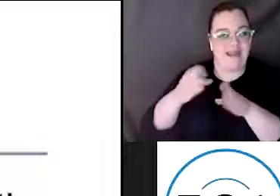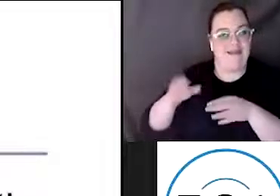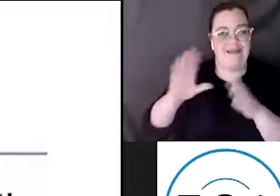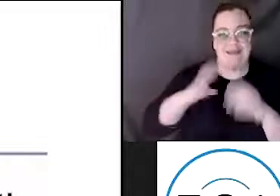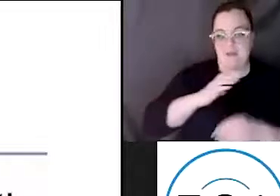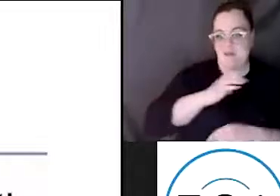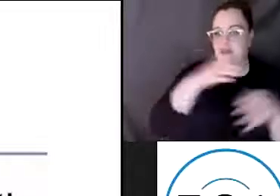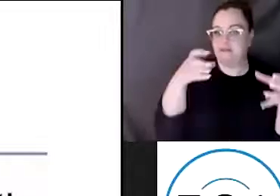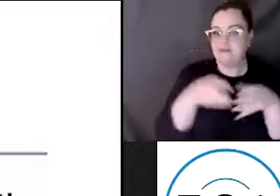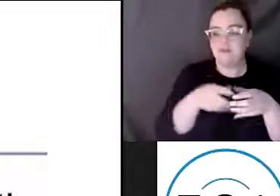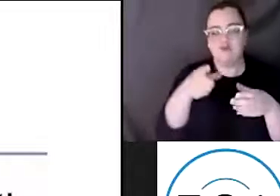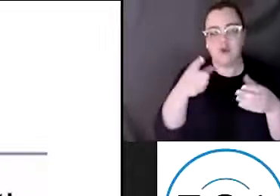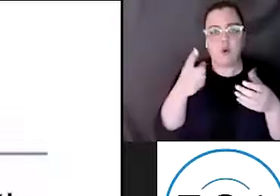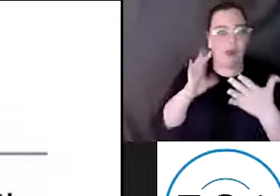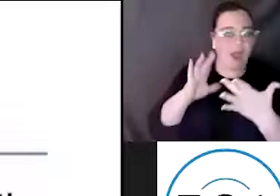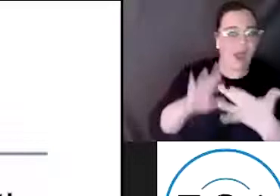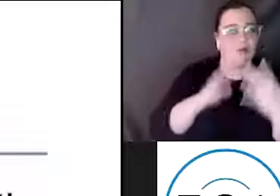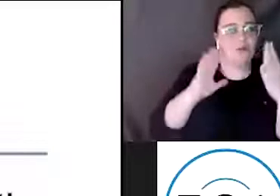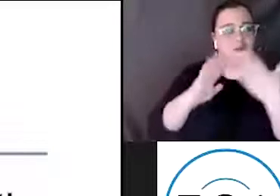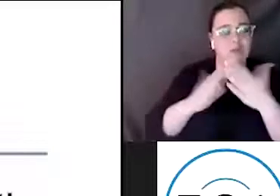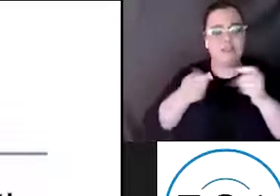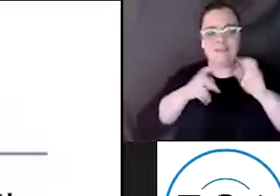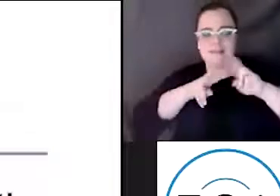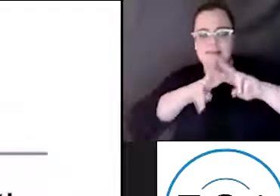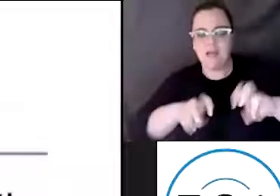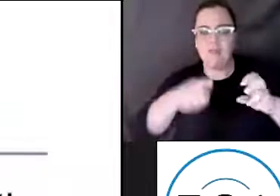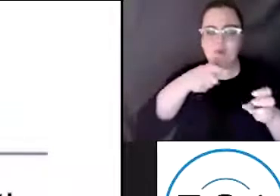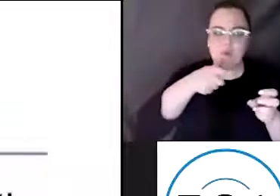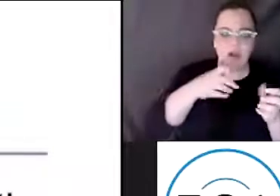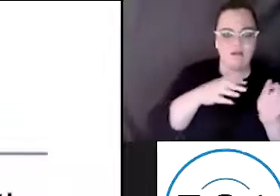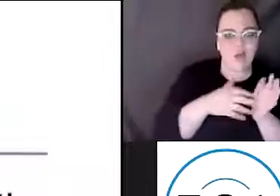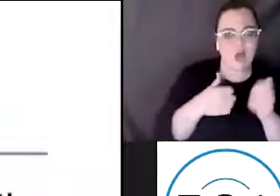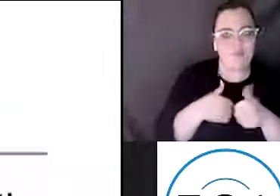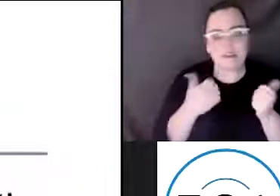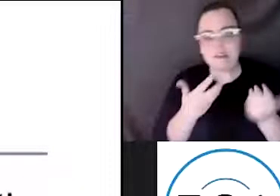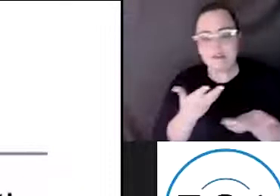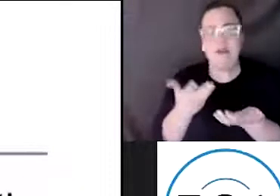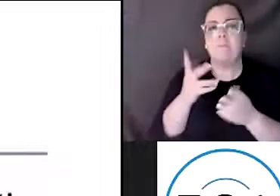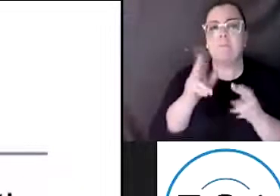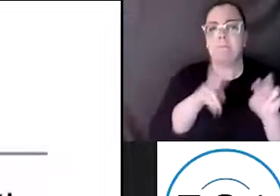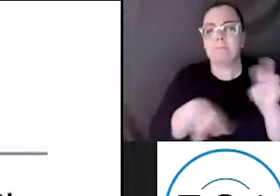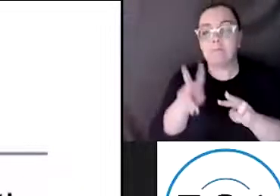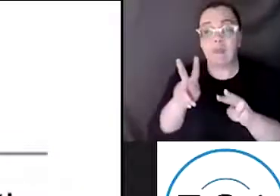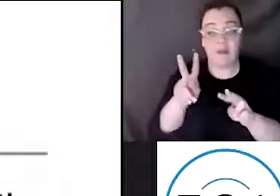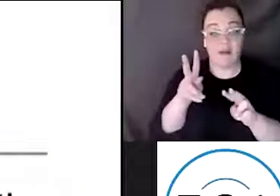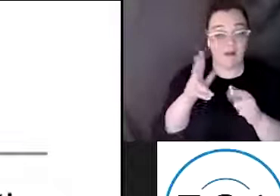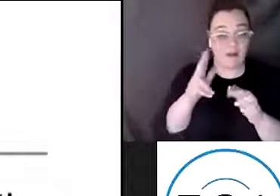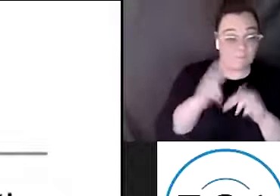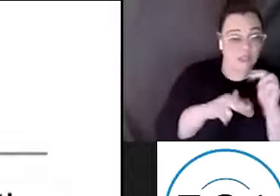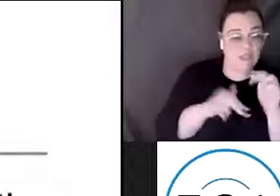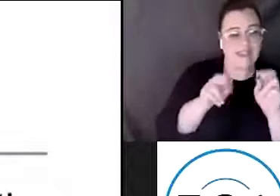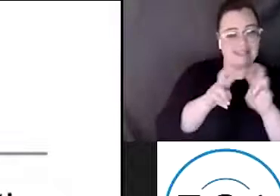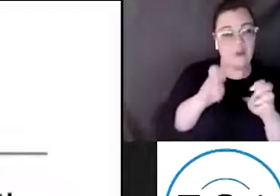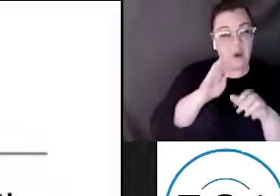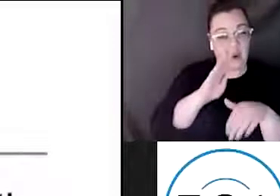doing assessments of vulnerability, doing building inventories. Those are all things that can be funded. And then that information can